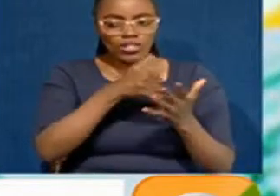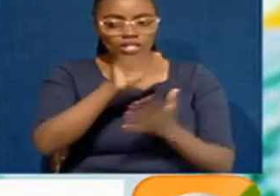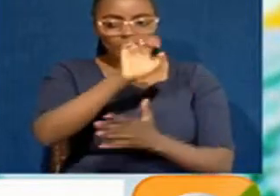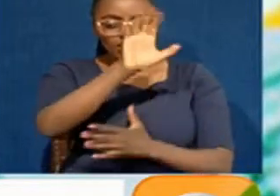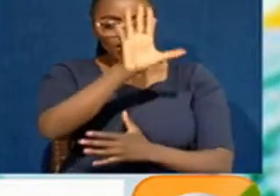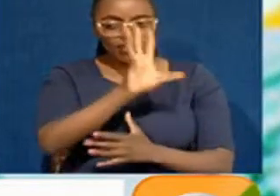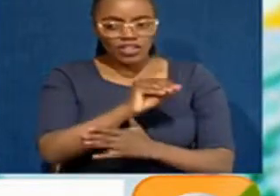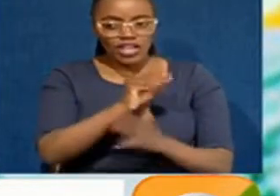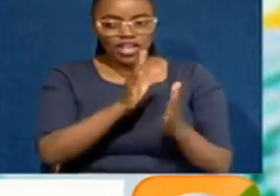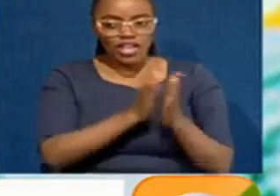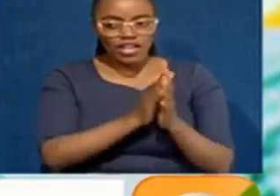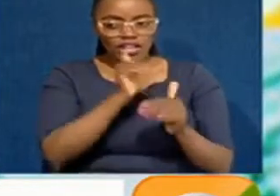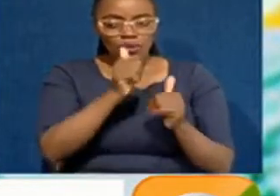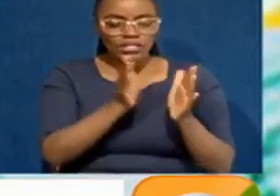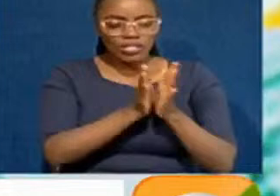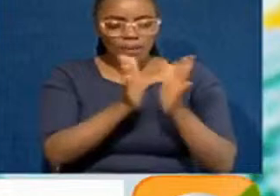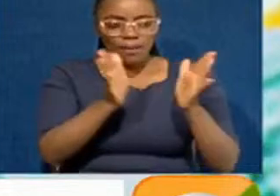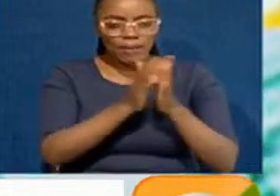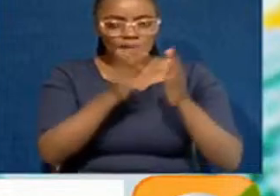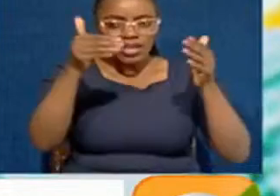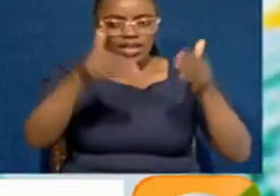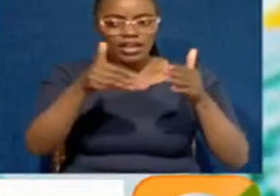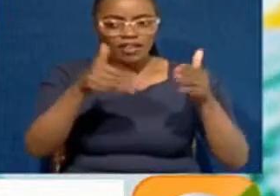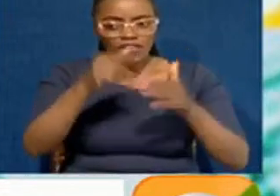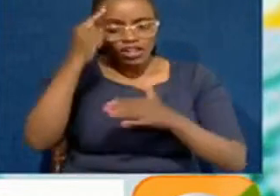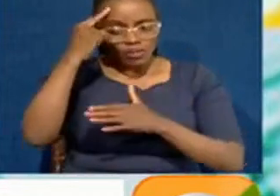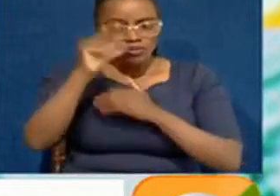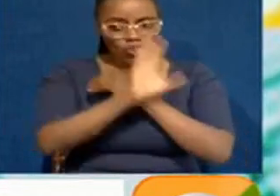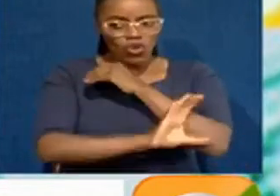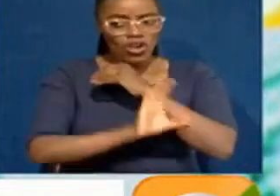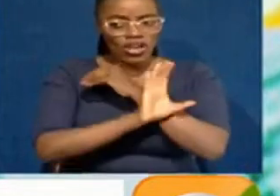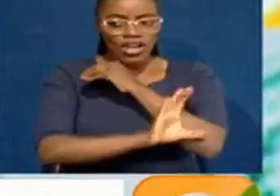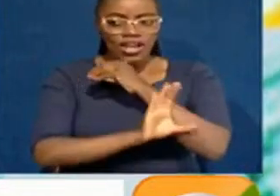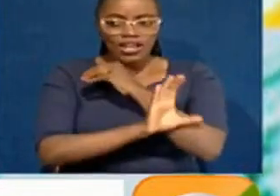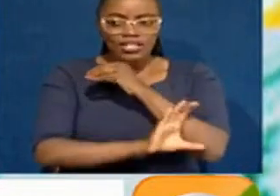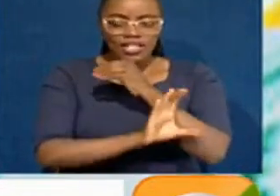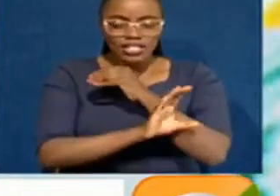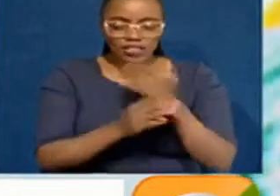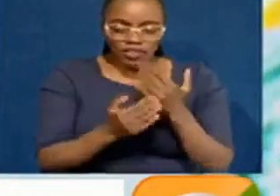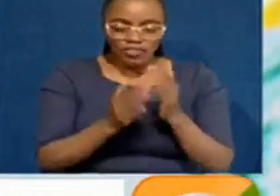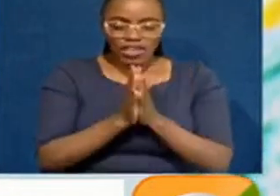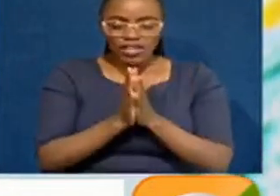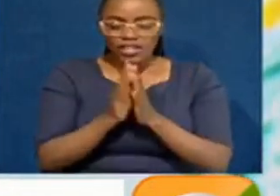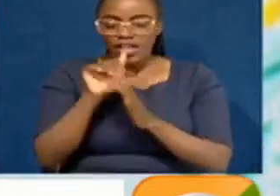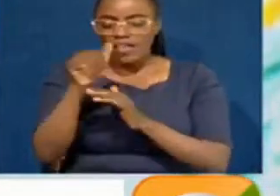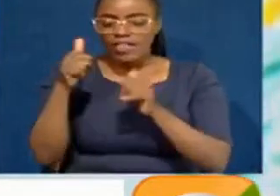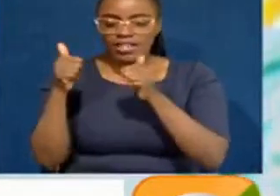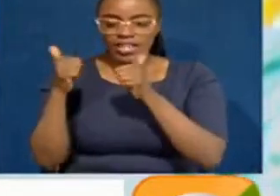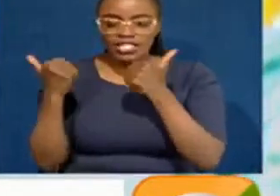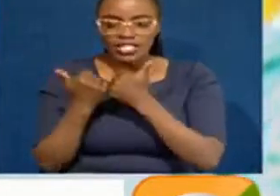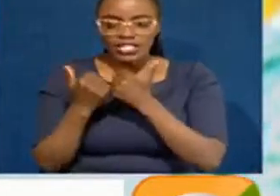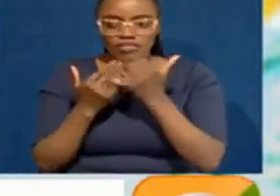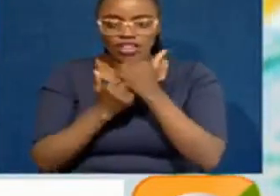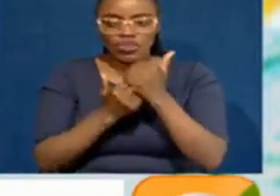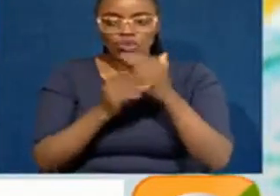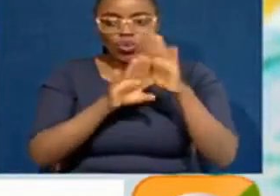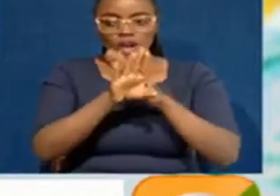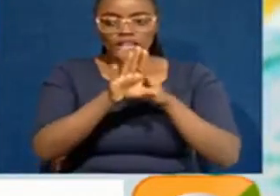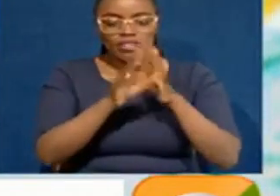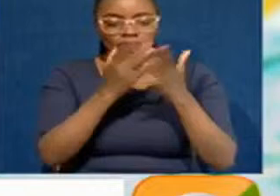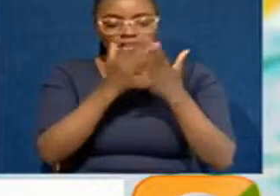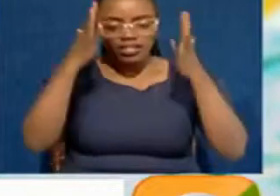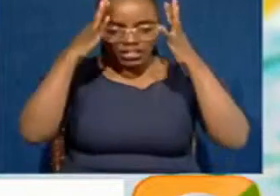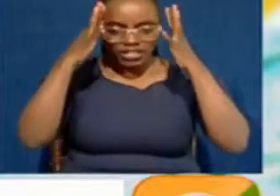Watch, which is publicly available for countries, humanitarian agencies, and development partners to access and make